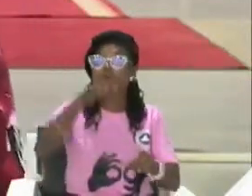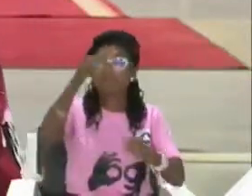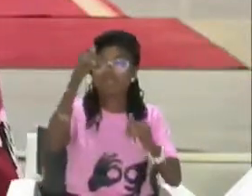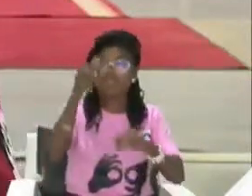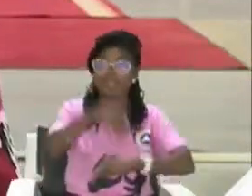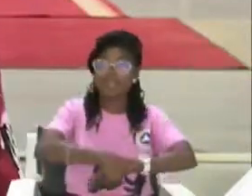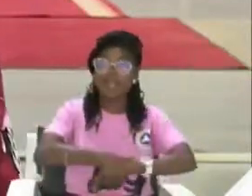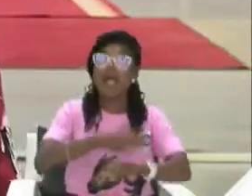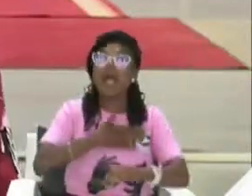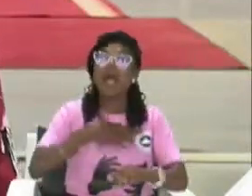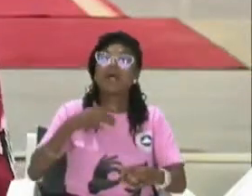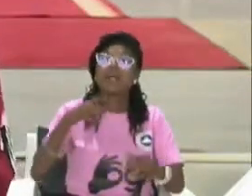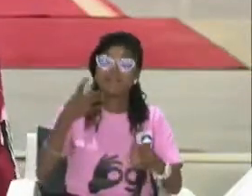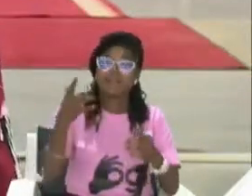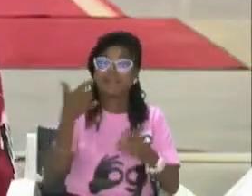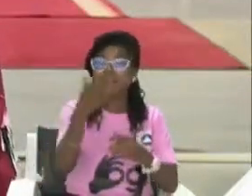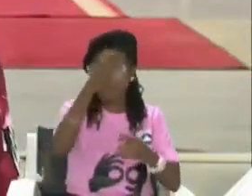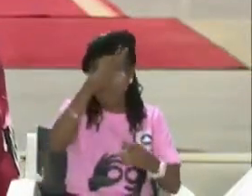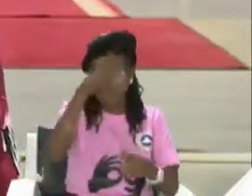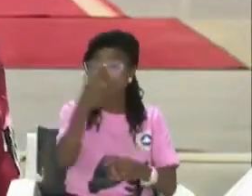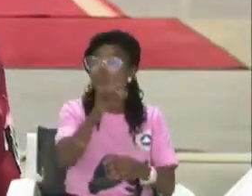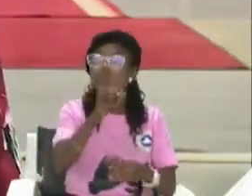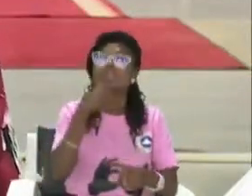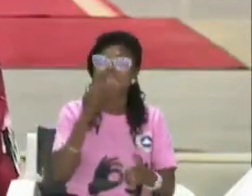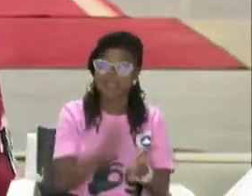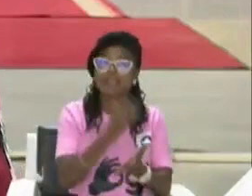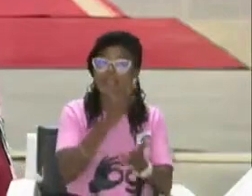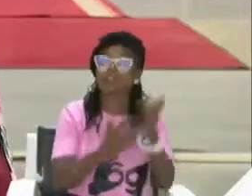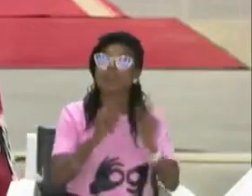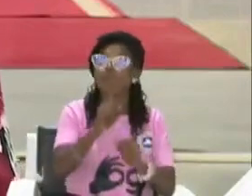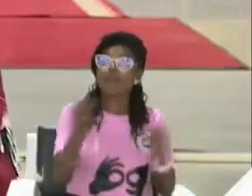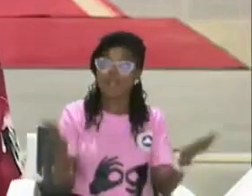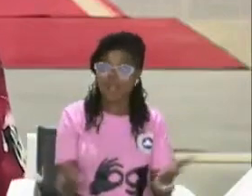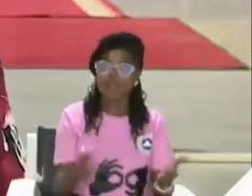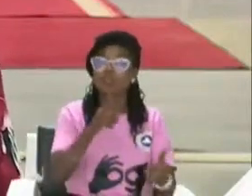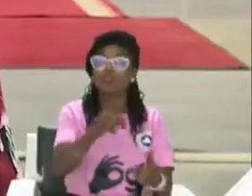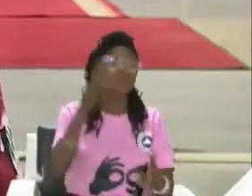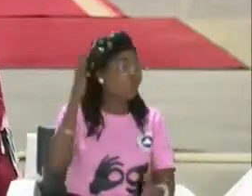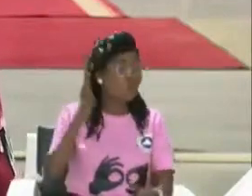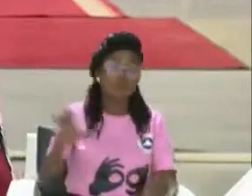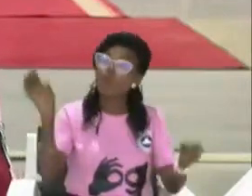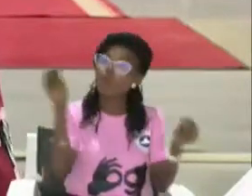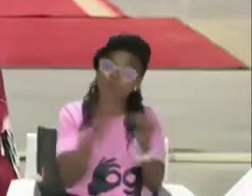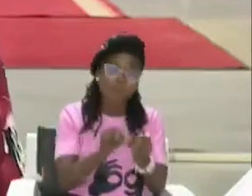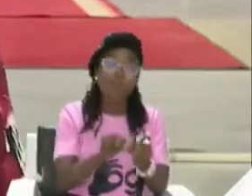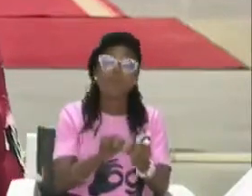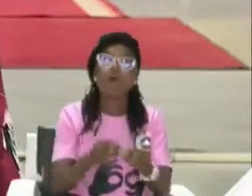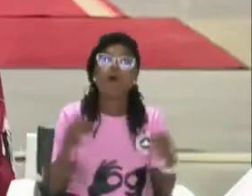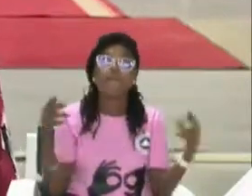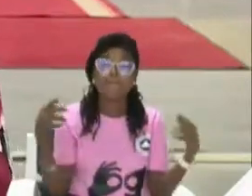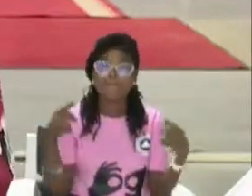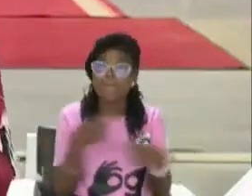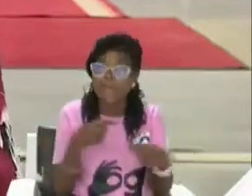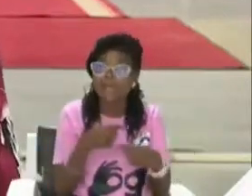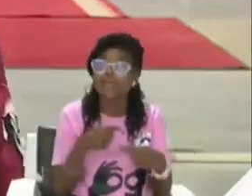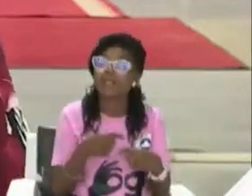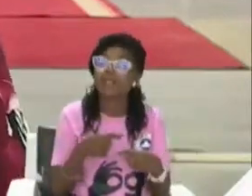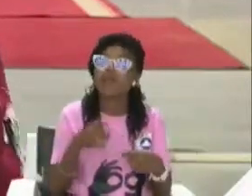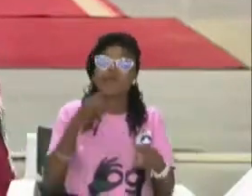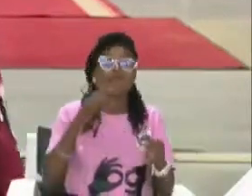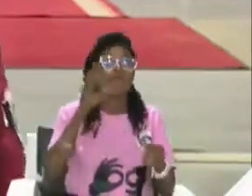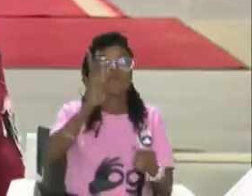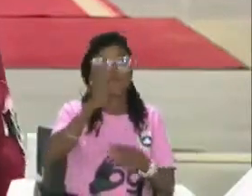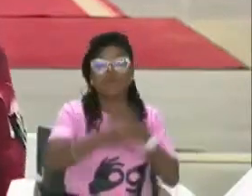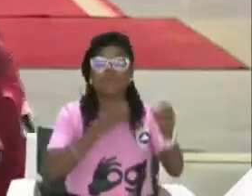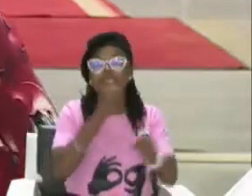and that the Jew said, there is somebody here, you will no longer faint. 4 years ago,